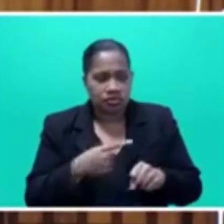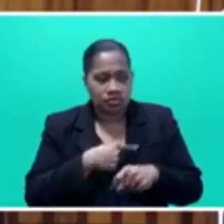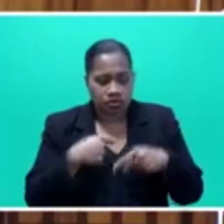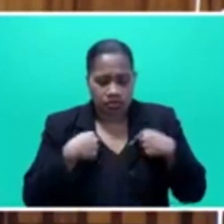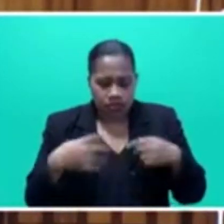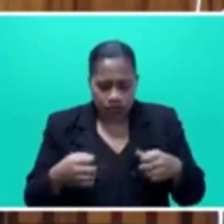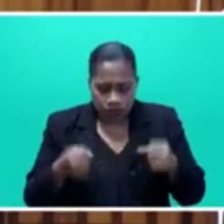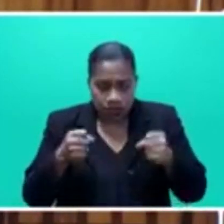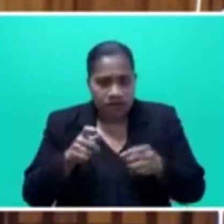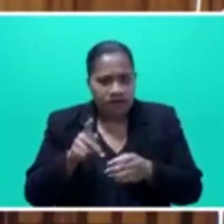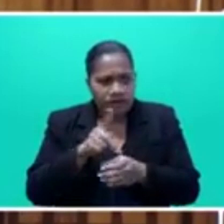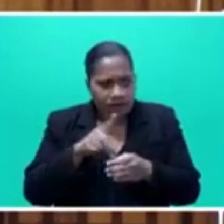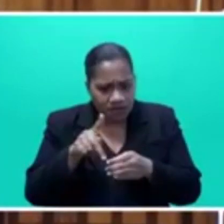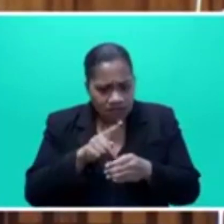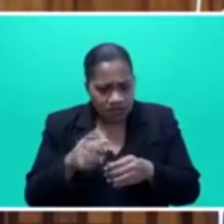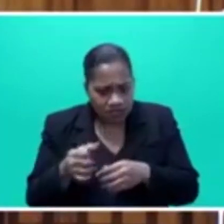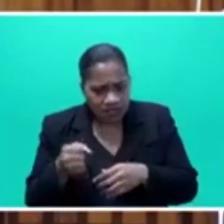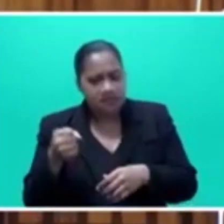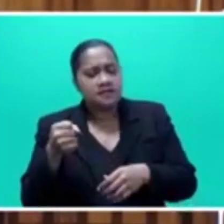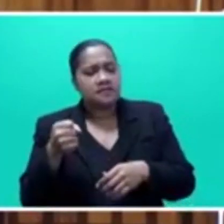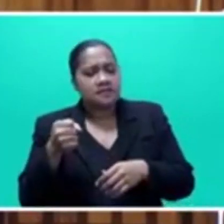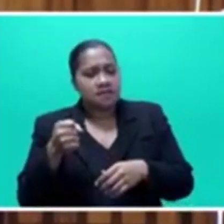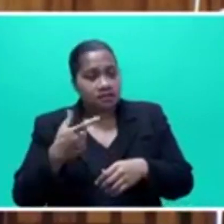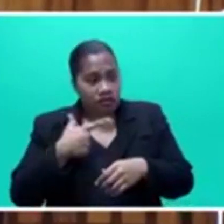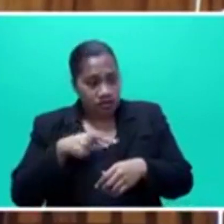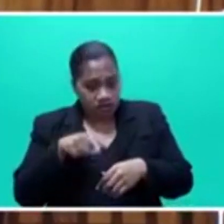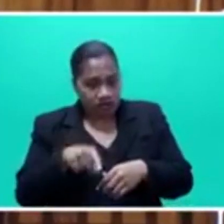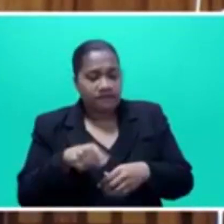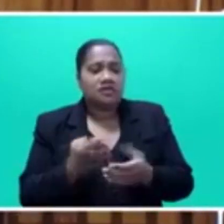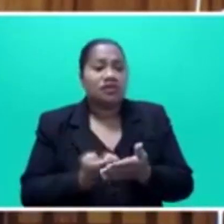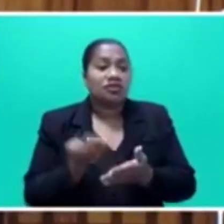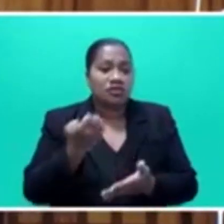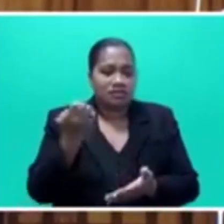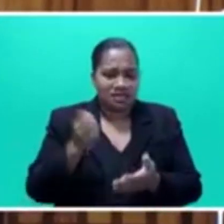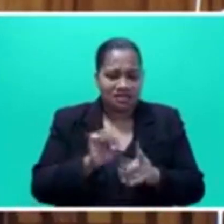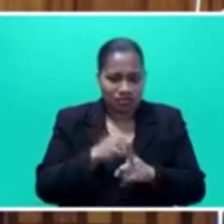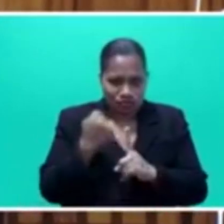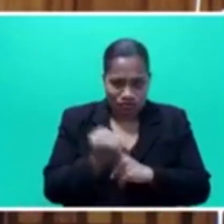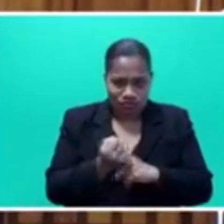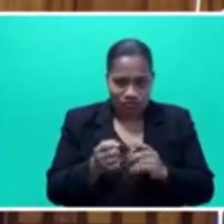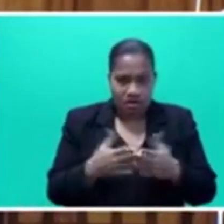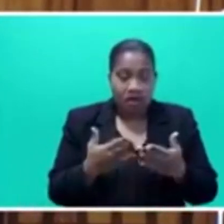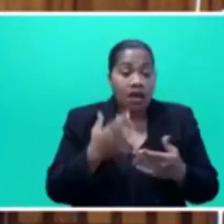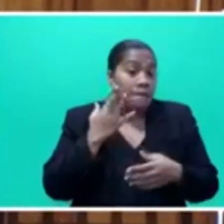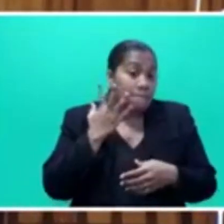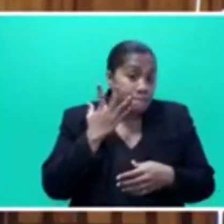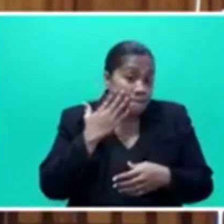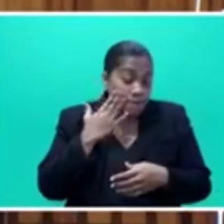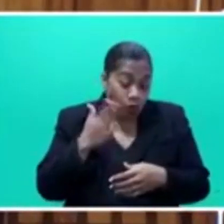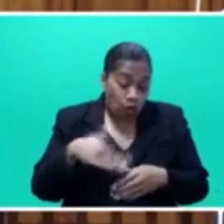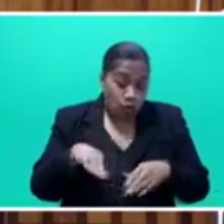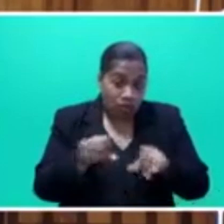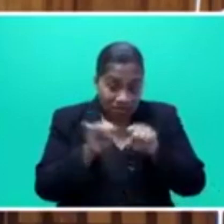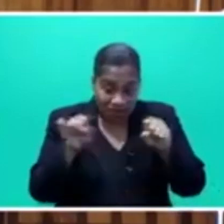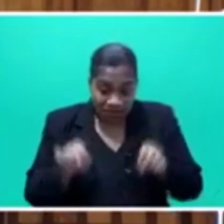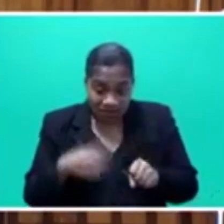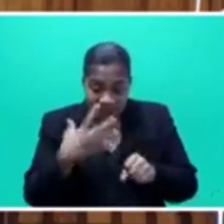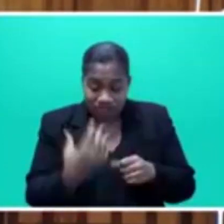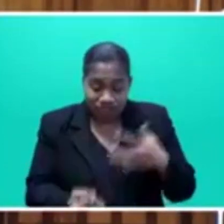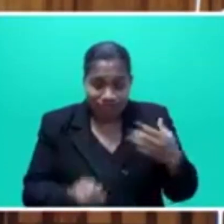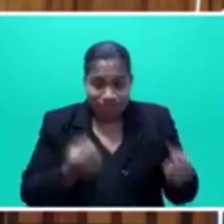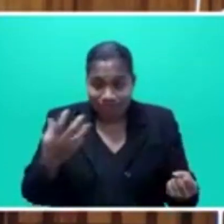pharmacies too. Some of it we put on hold because of this particular economic situation. But once you have all of the systems in place, Mr. Speaker,